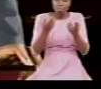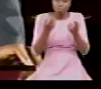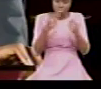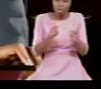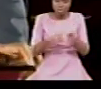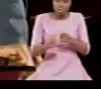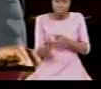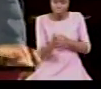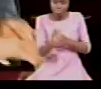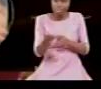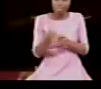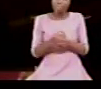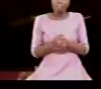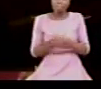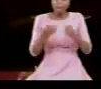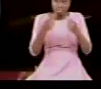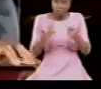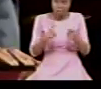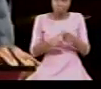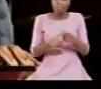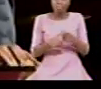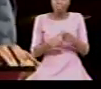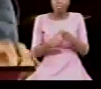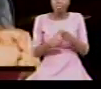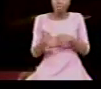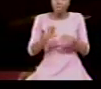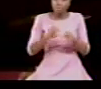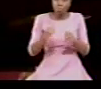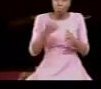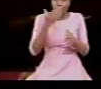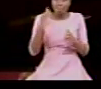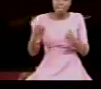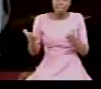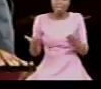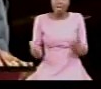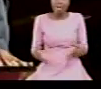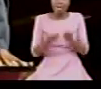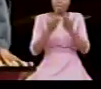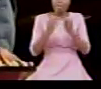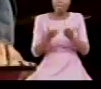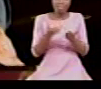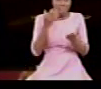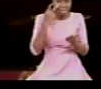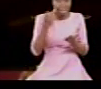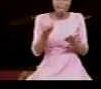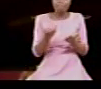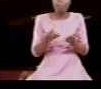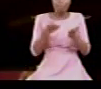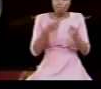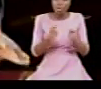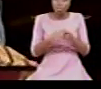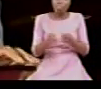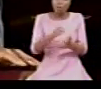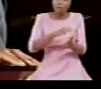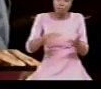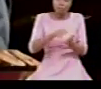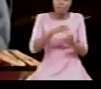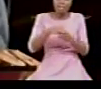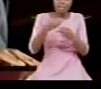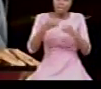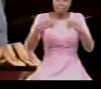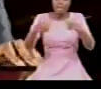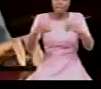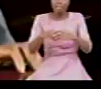See him trying to agitate. See him trying to carry placard. See him trying to cause confusion in the